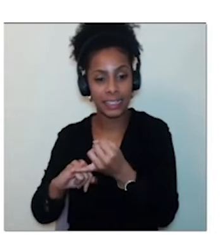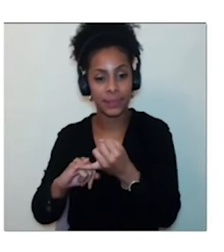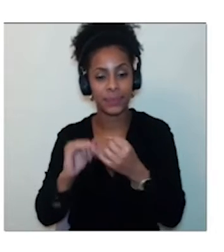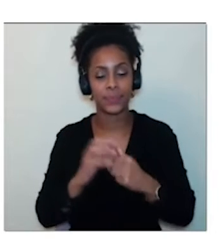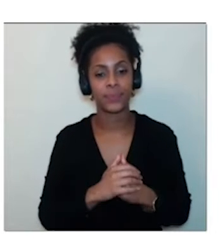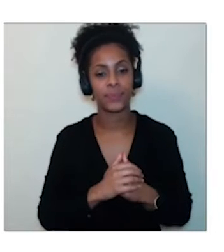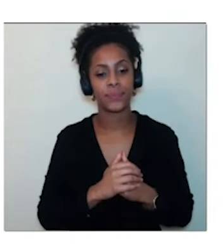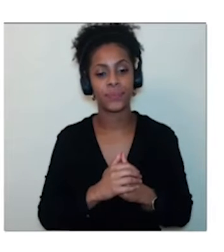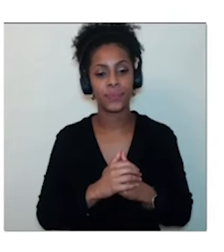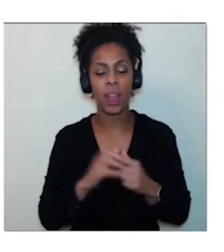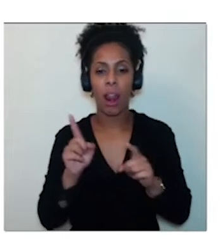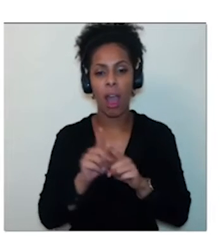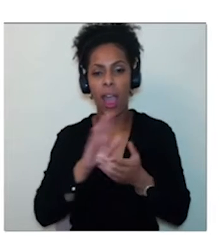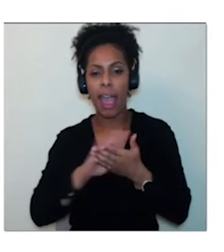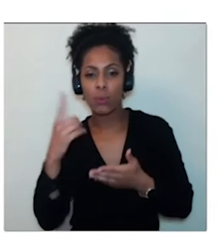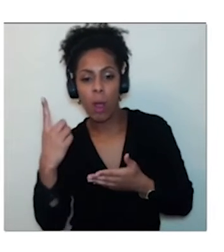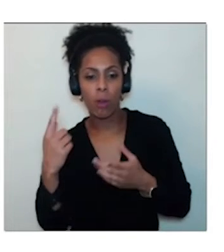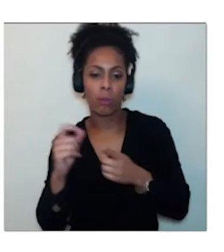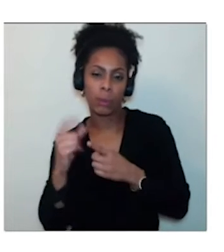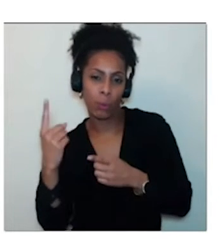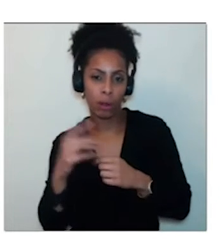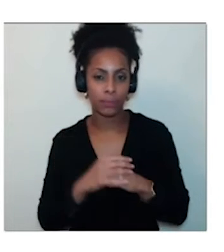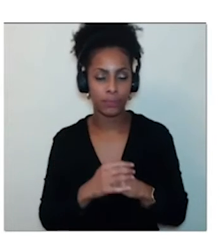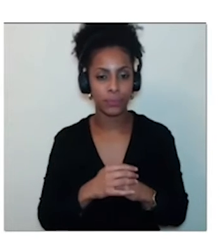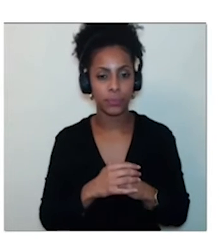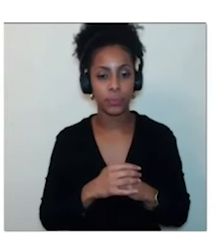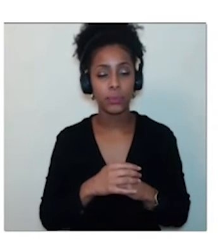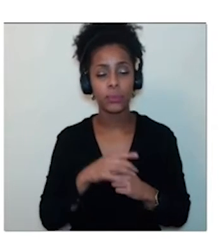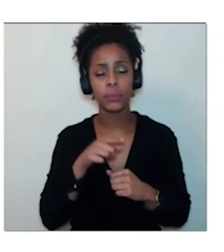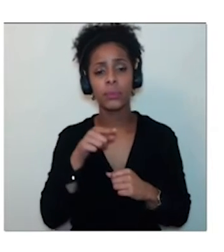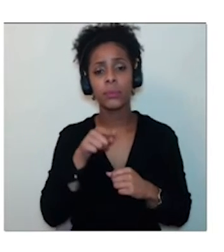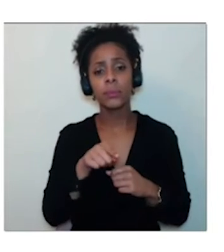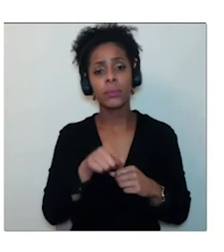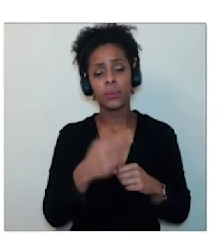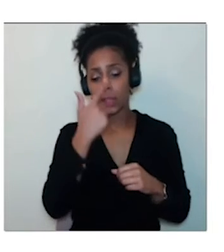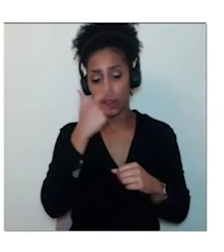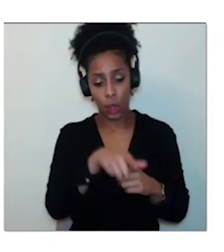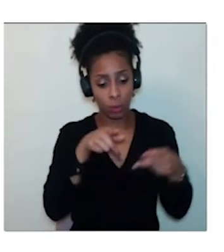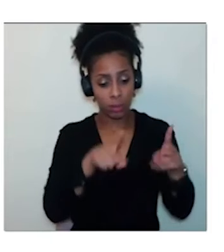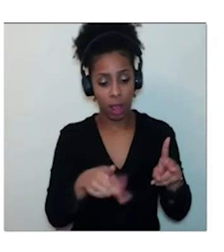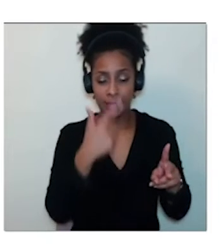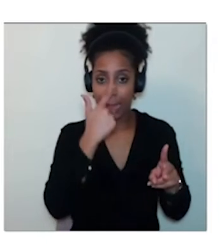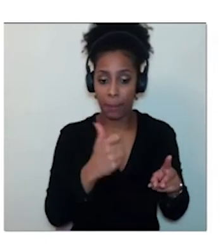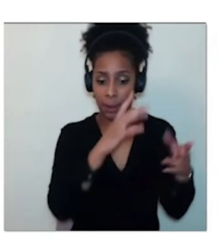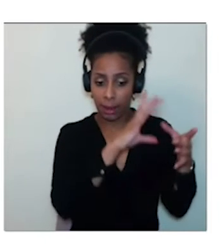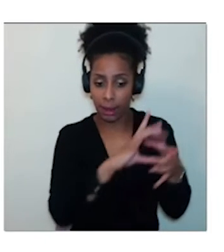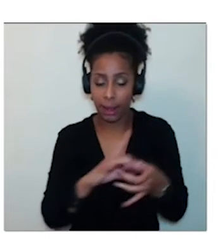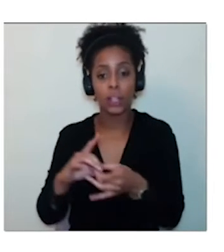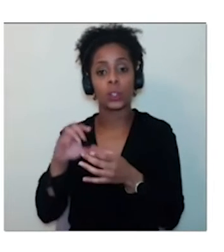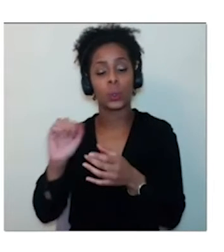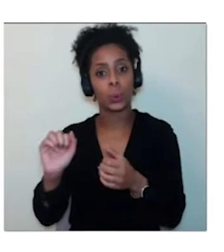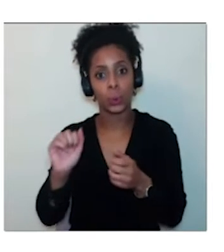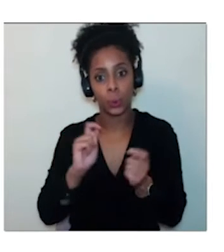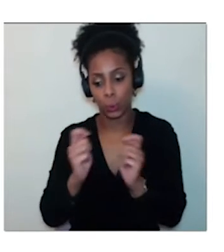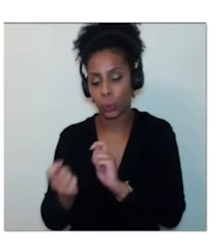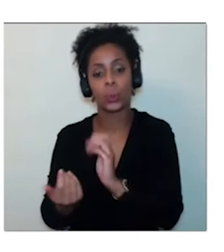are used at the authoring stage, they can be flowed through to other published renditions of the original, such as HTML